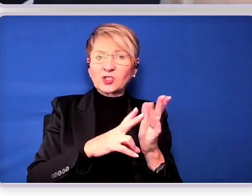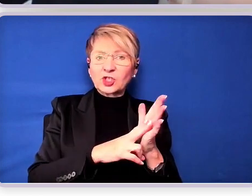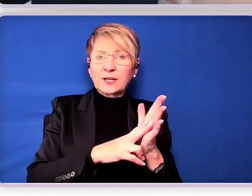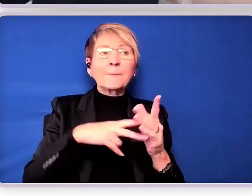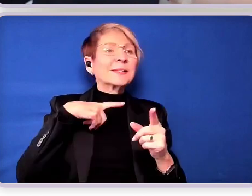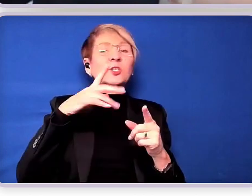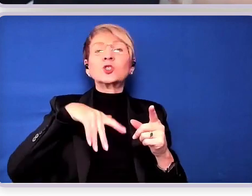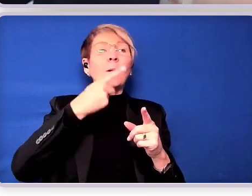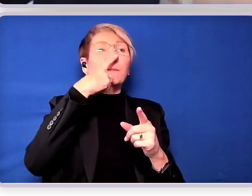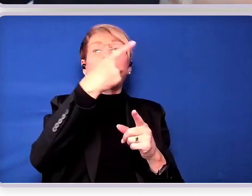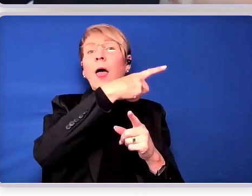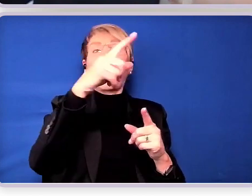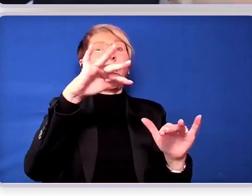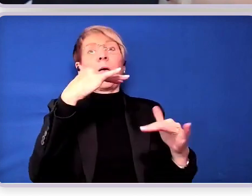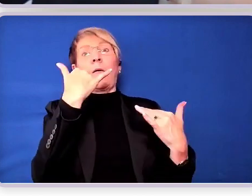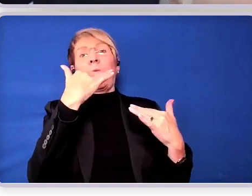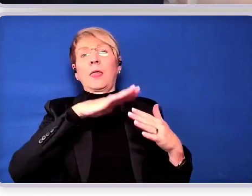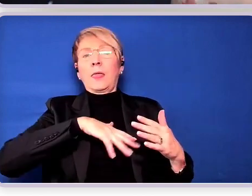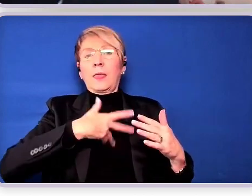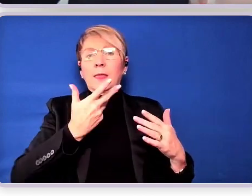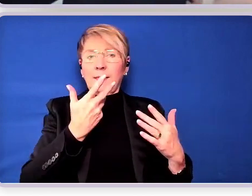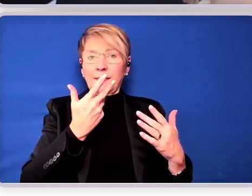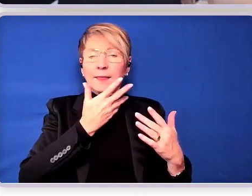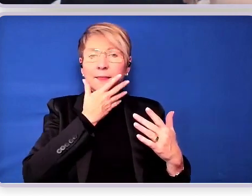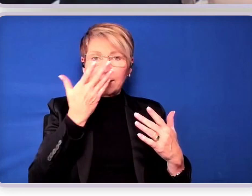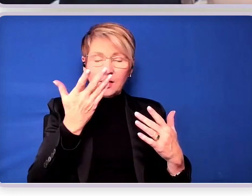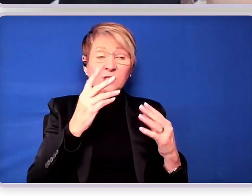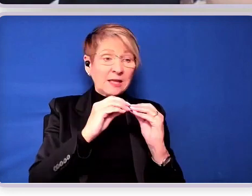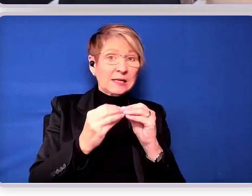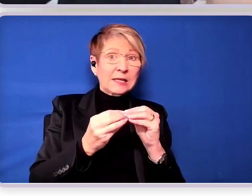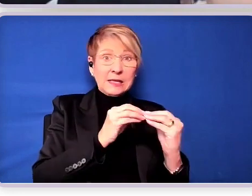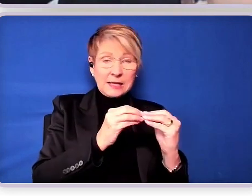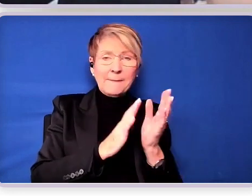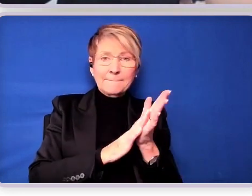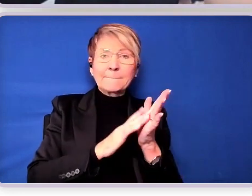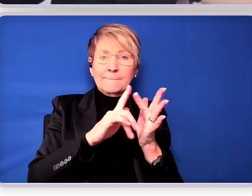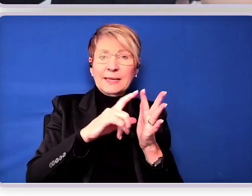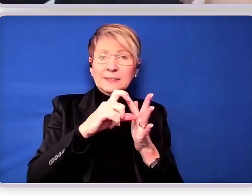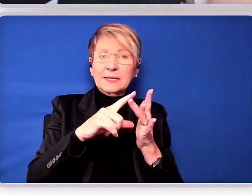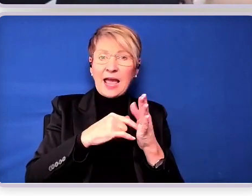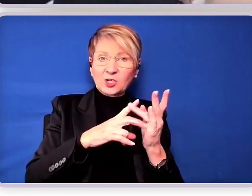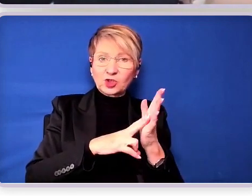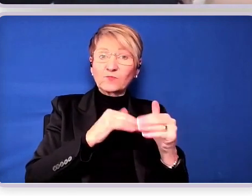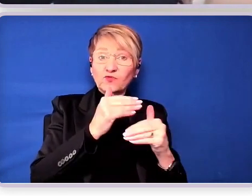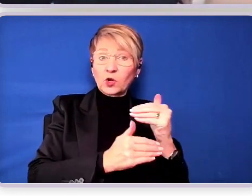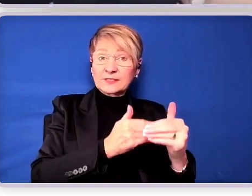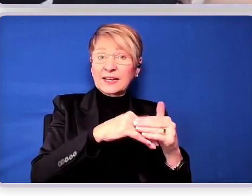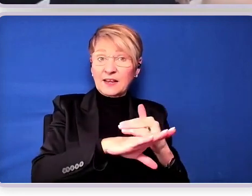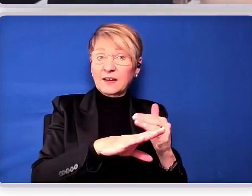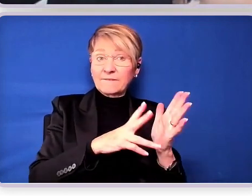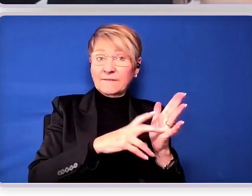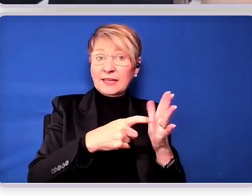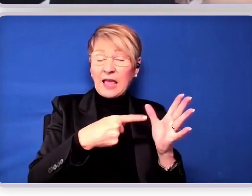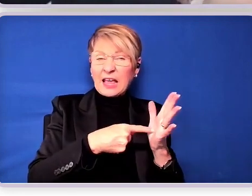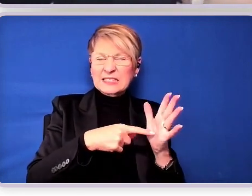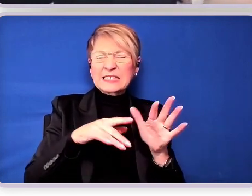something, and you have the mediation process at VCAT is similar to the mediation process at the